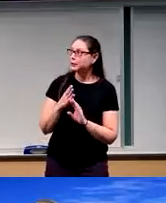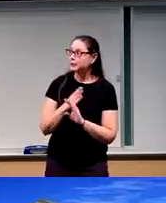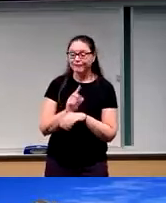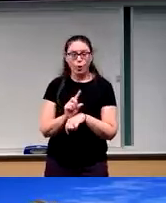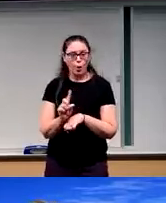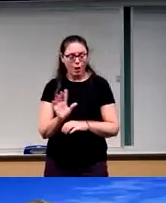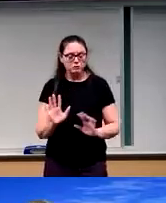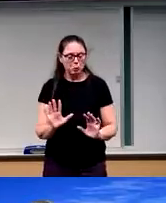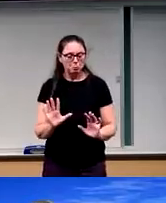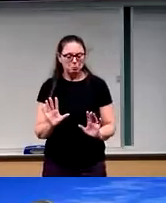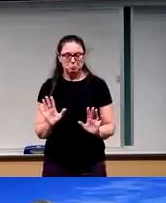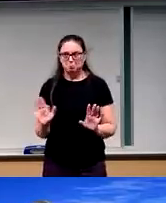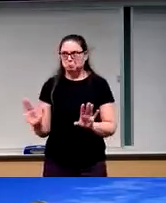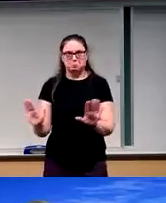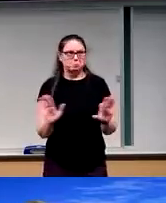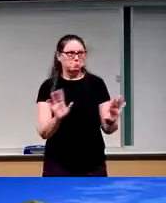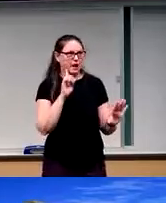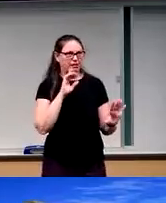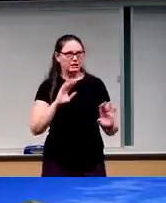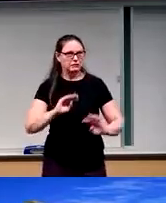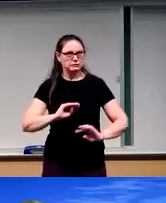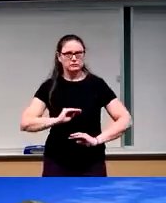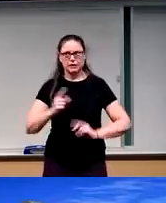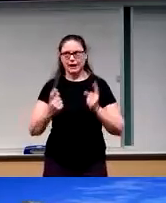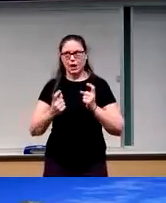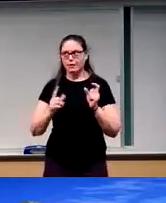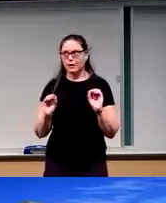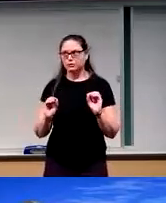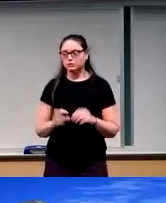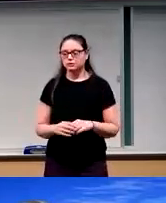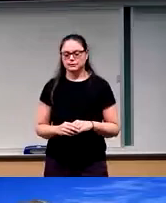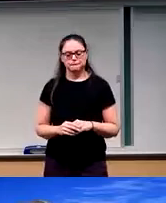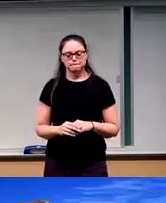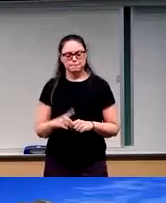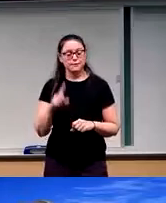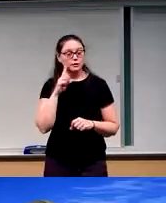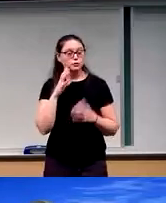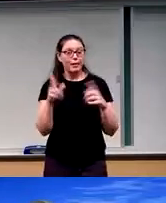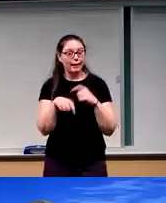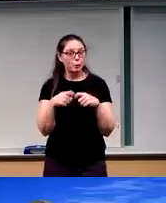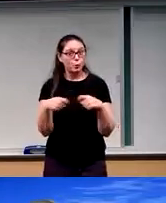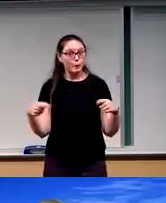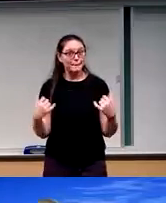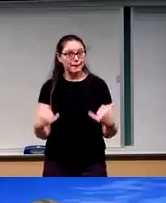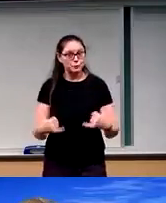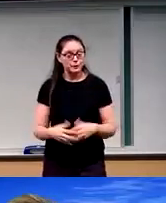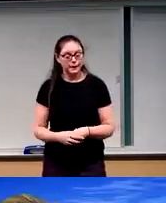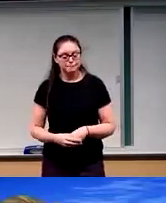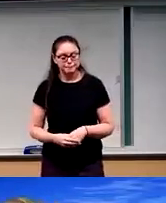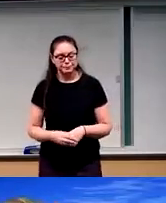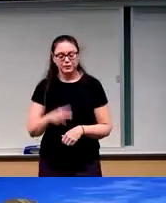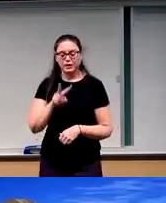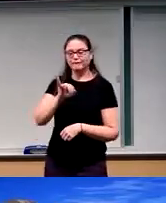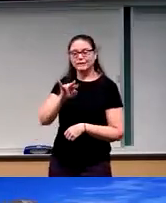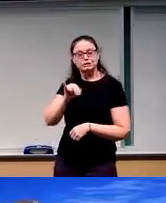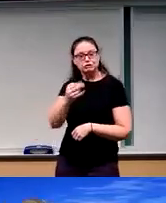So, seeing no other questions, I'm going to go ahead and wrap things up for us. Viji, I'd like to thank